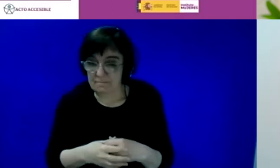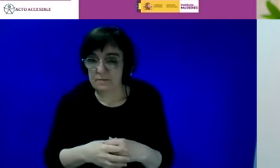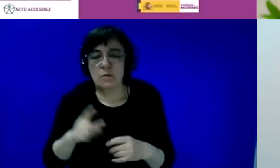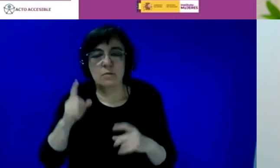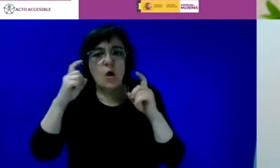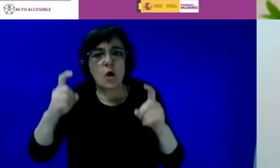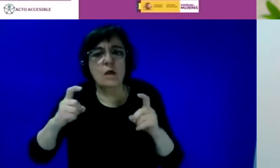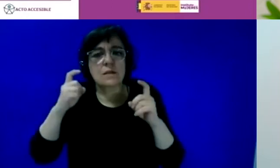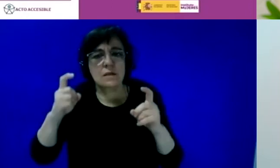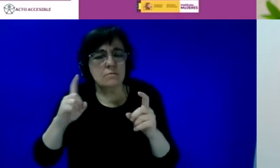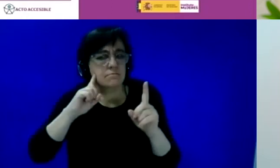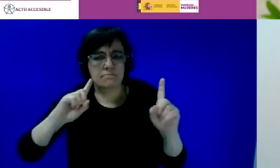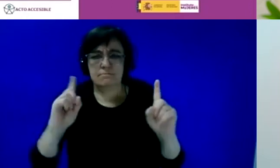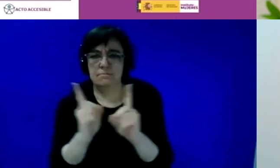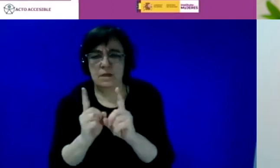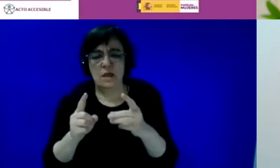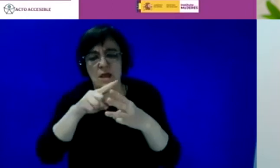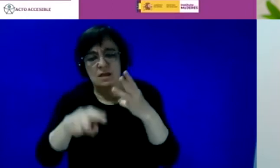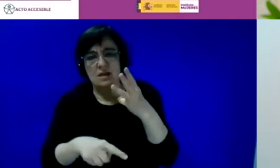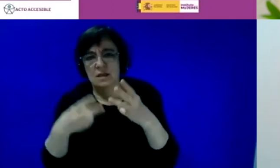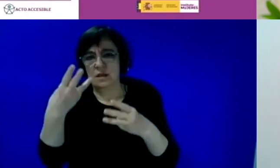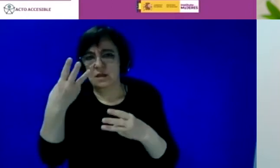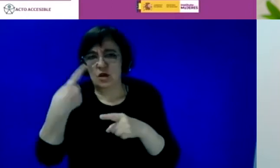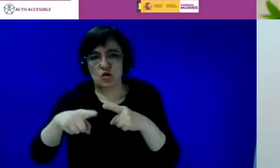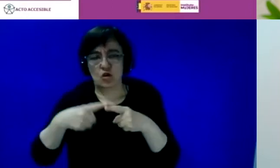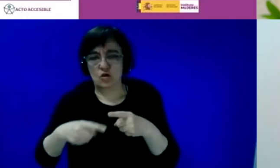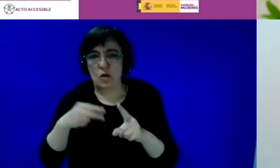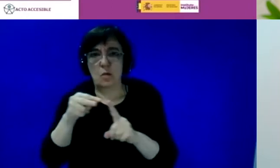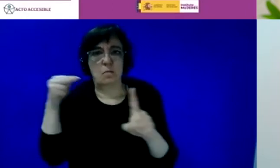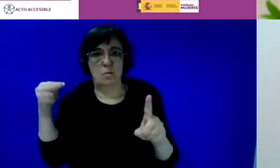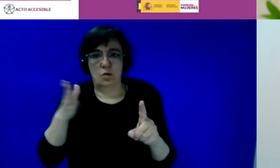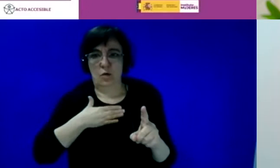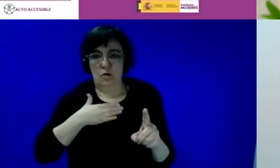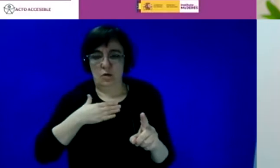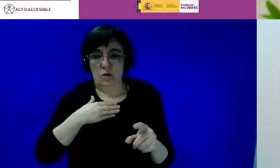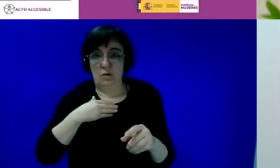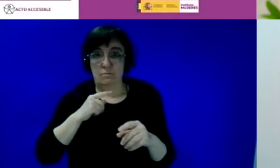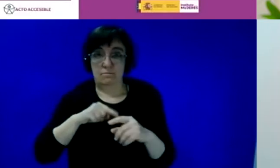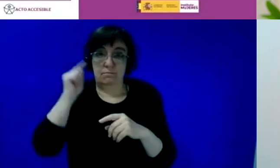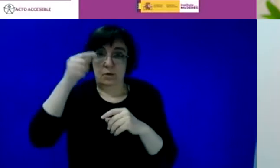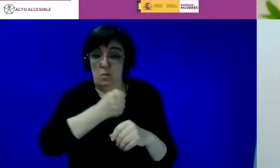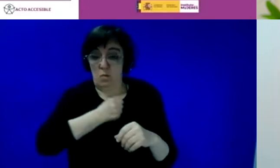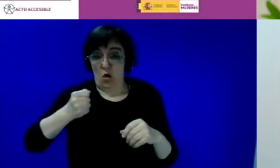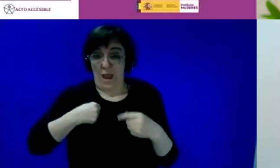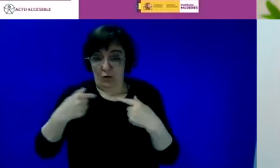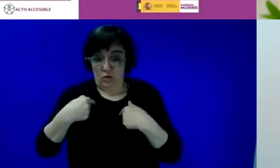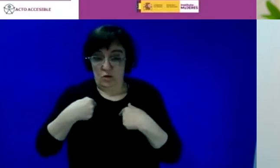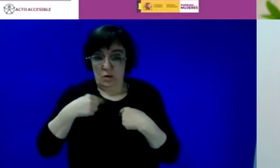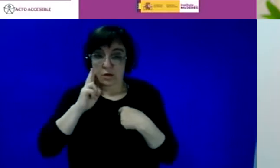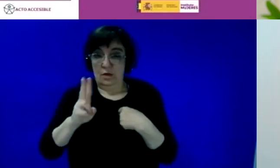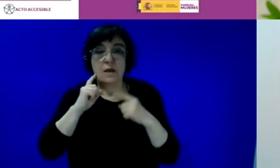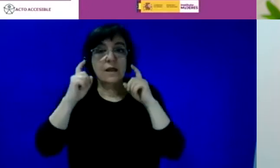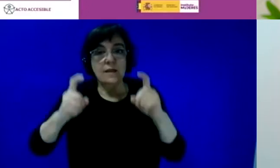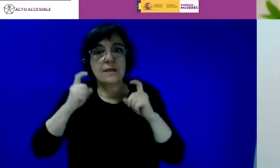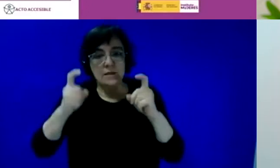elements. The point of view from our side, from the Polish side, that we are trying to get, and we have already